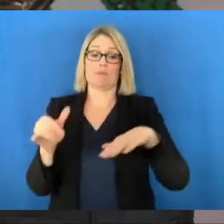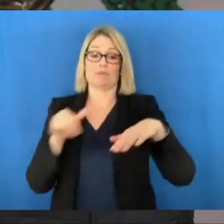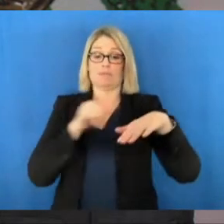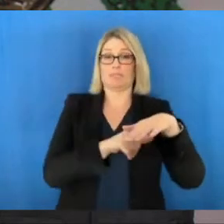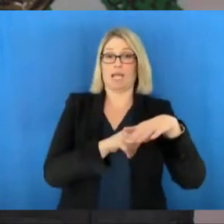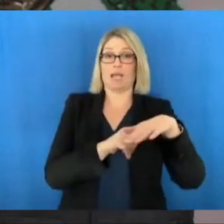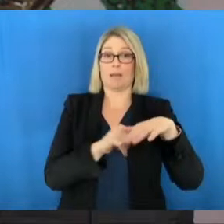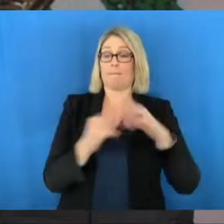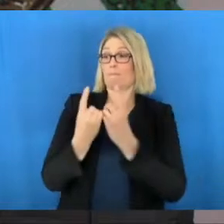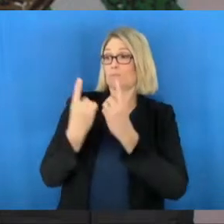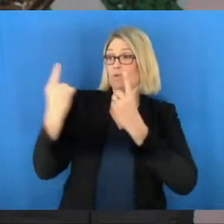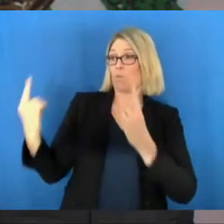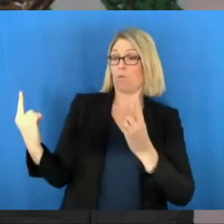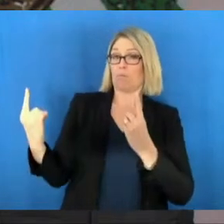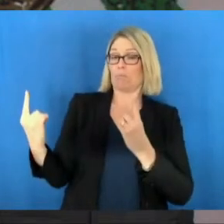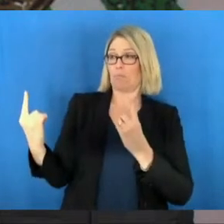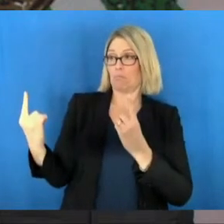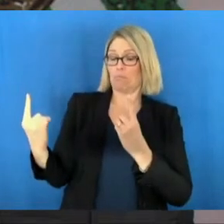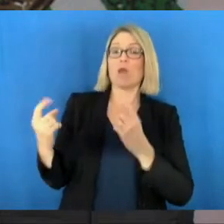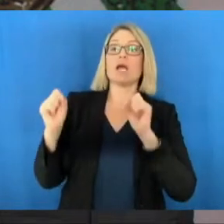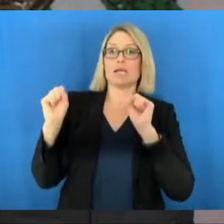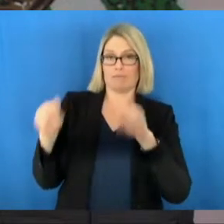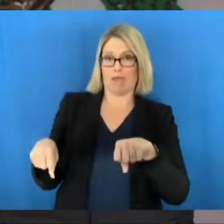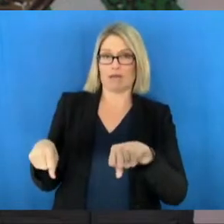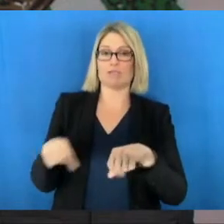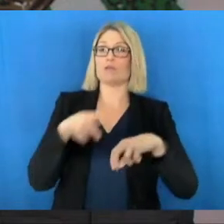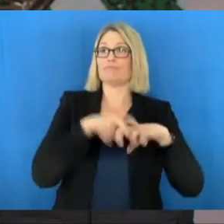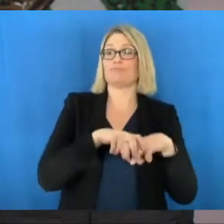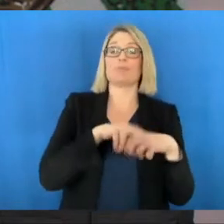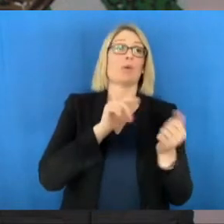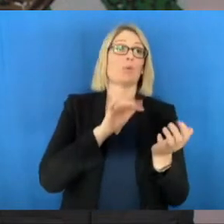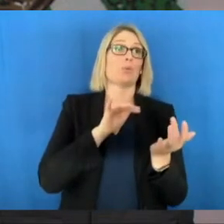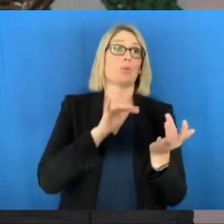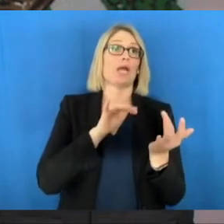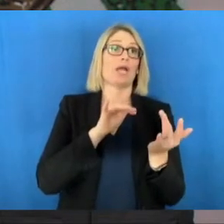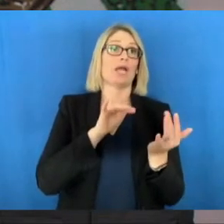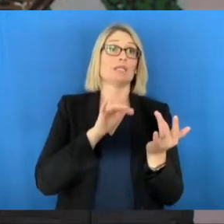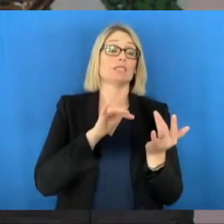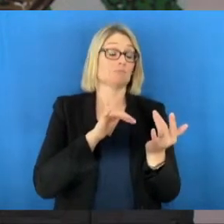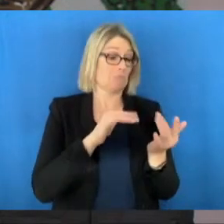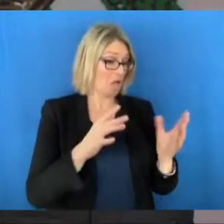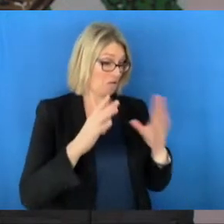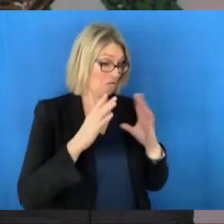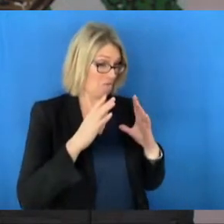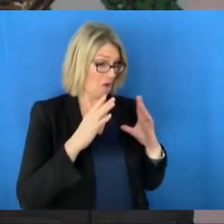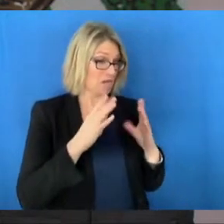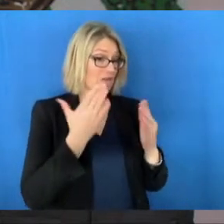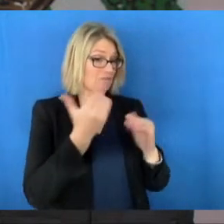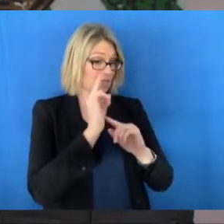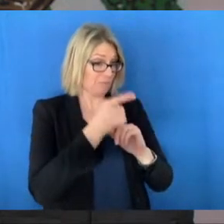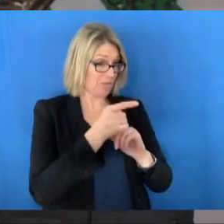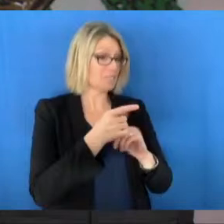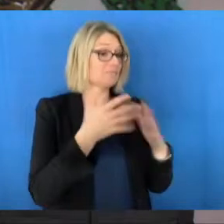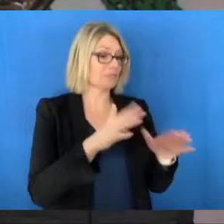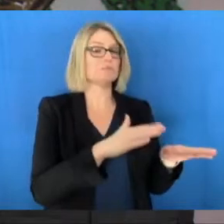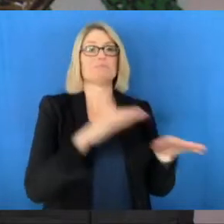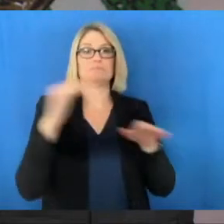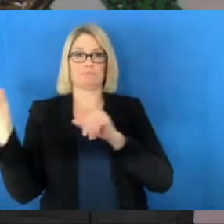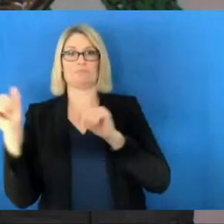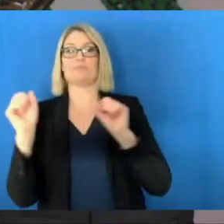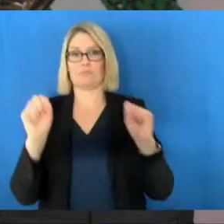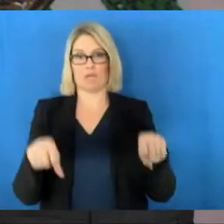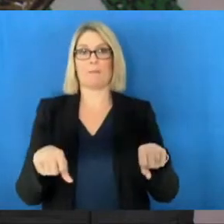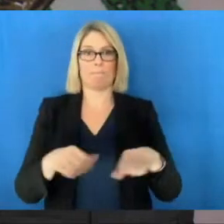physically distanced from one another while they have their wait and are observed for that time after their vaccination. They'll